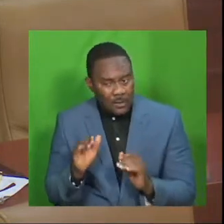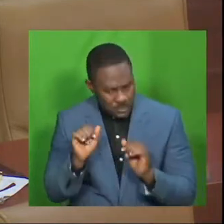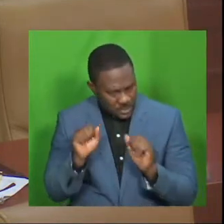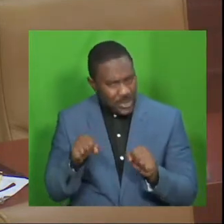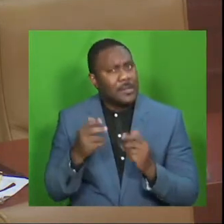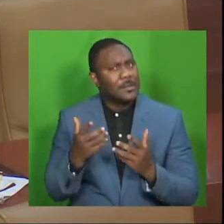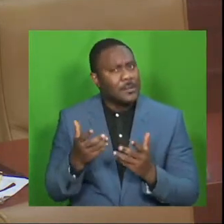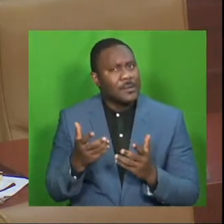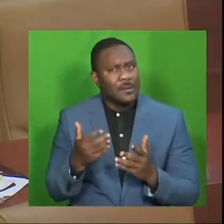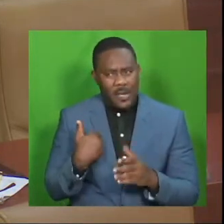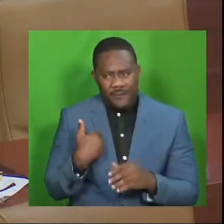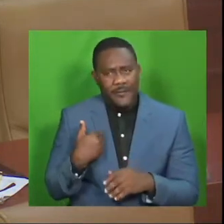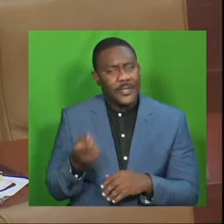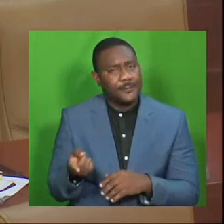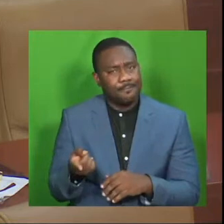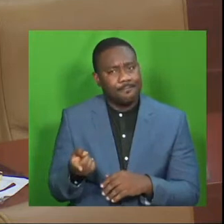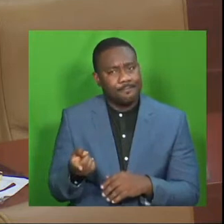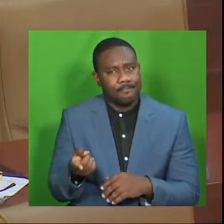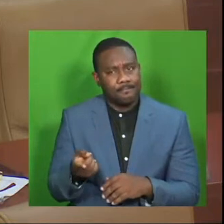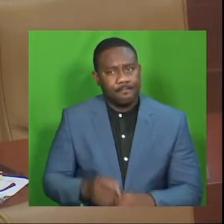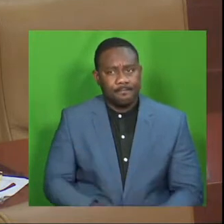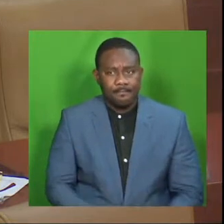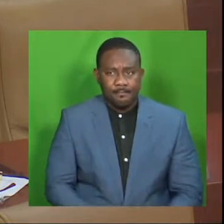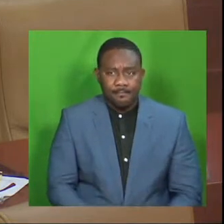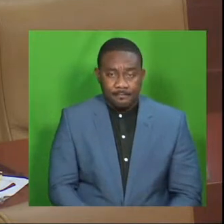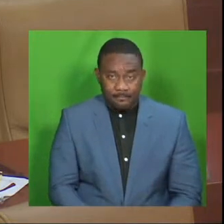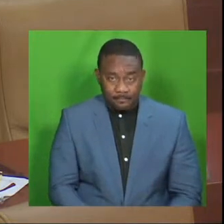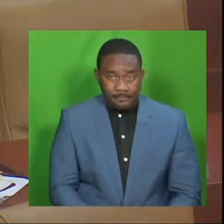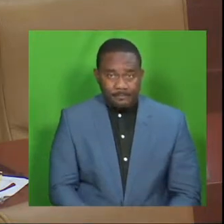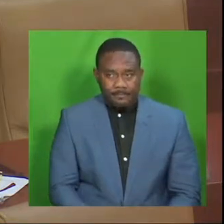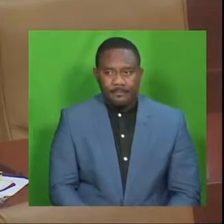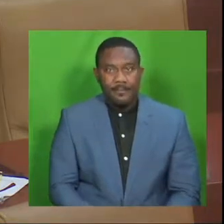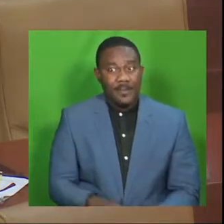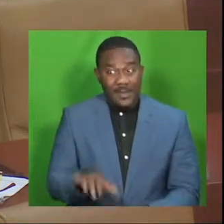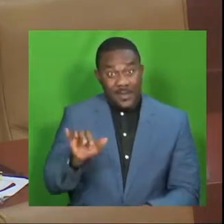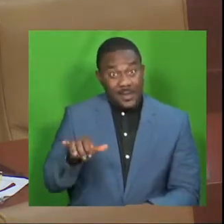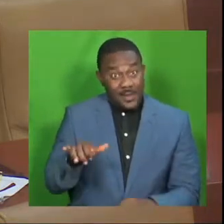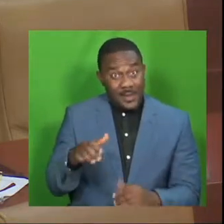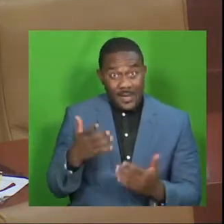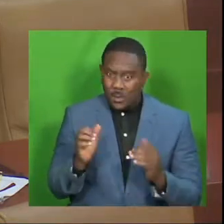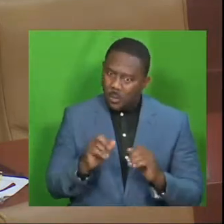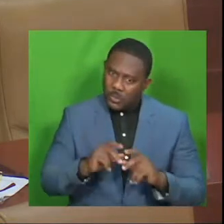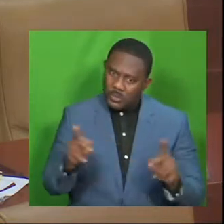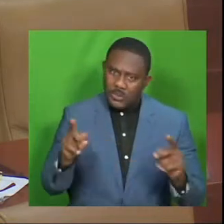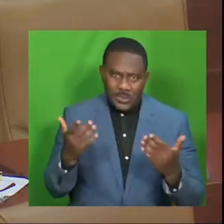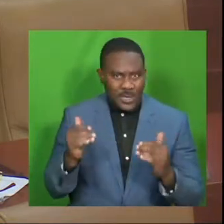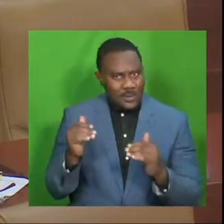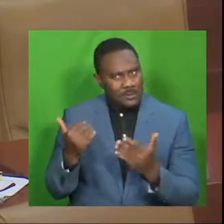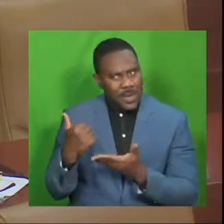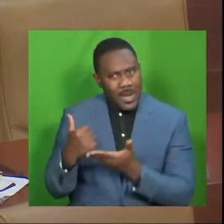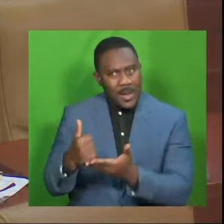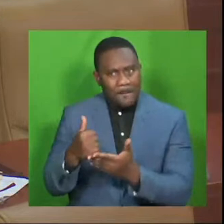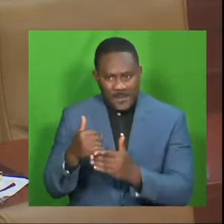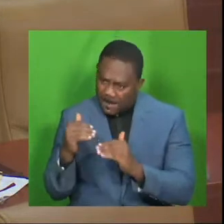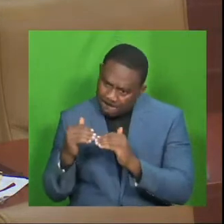some advantageous platform that can lead them, leapfrog their abilities, and be